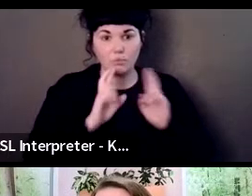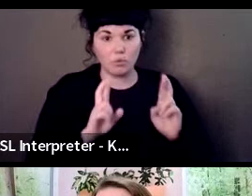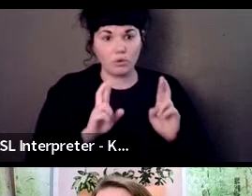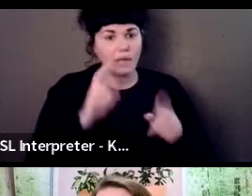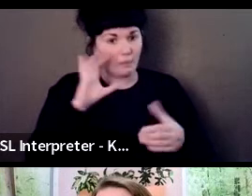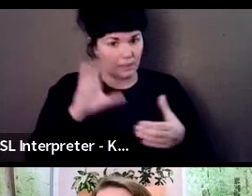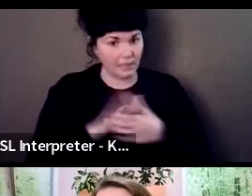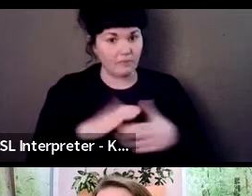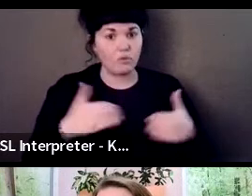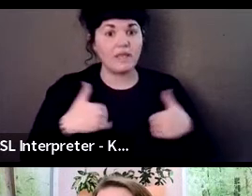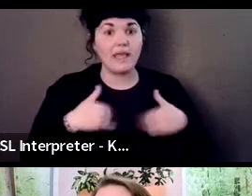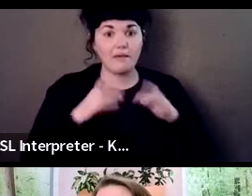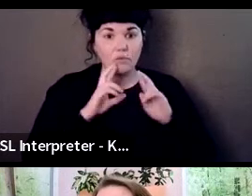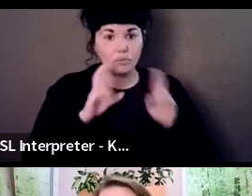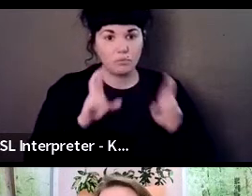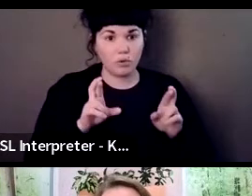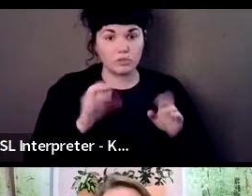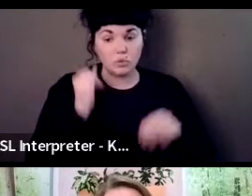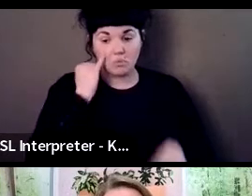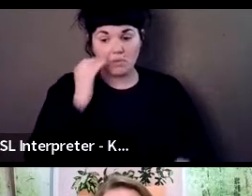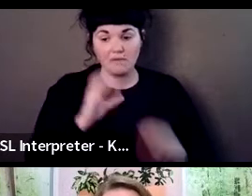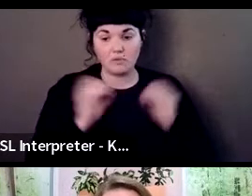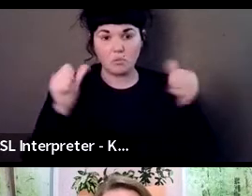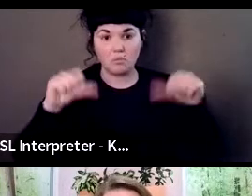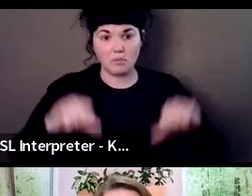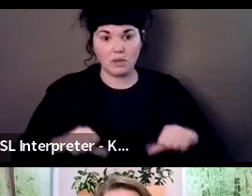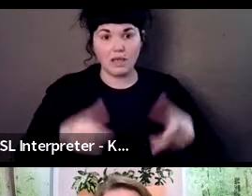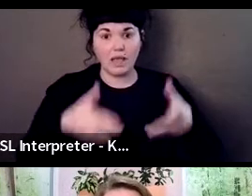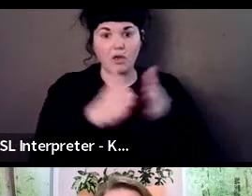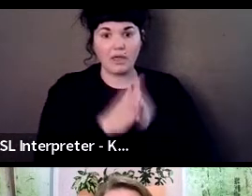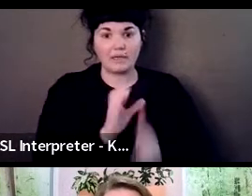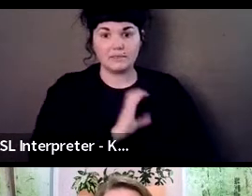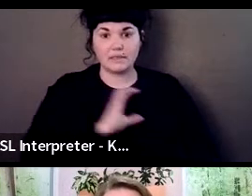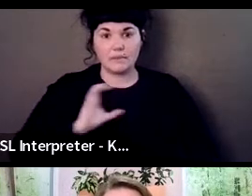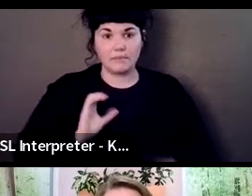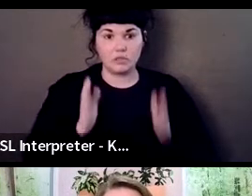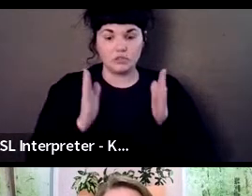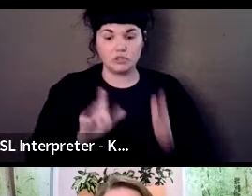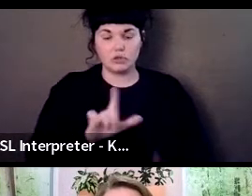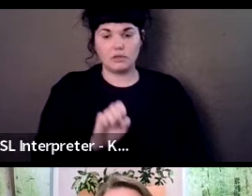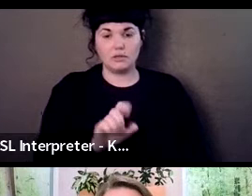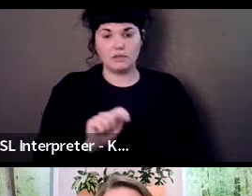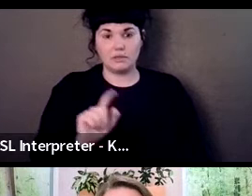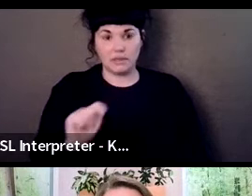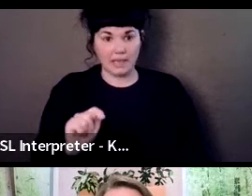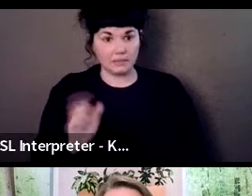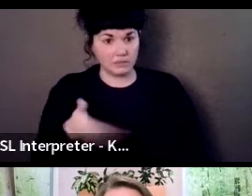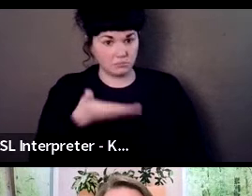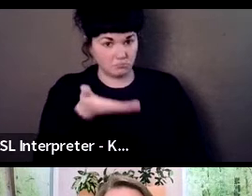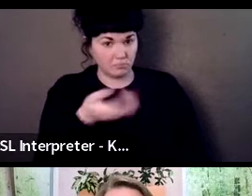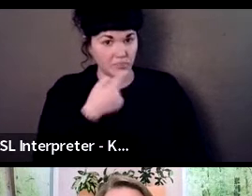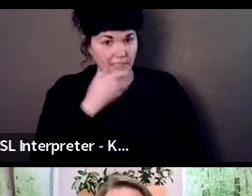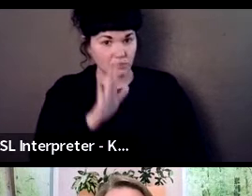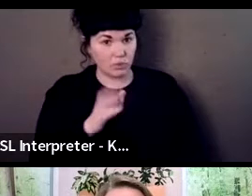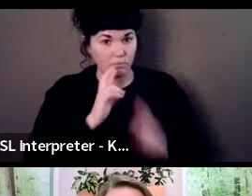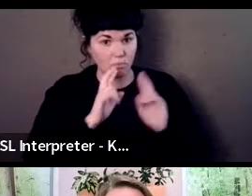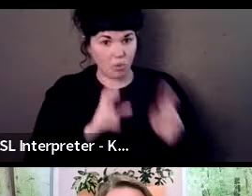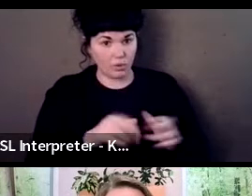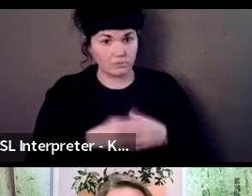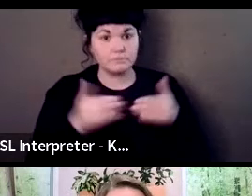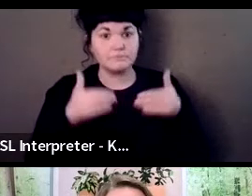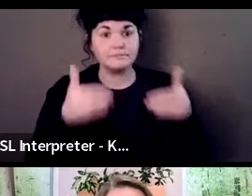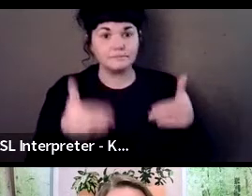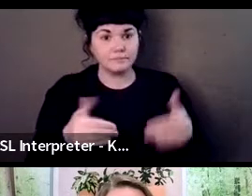report. So without objection, I will ask Commissioner Lett to provide his report. Seeing none, please proceed, Commissioner